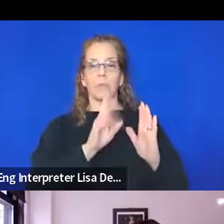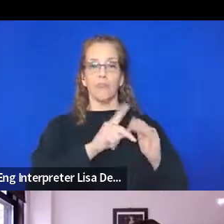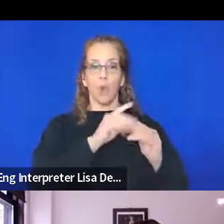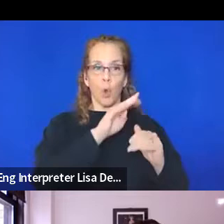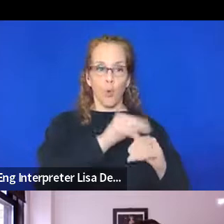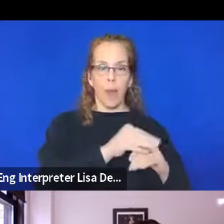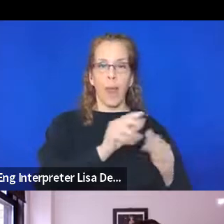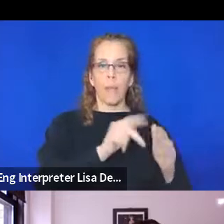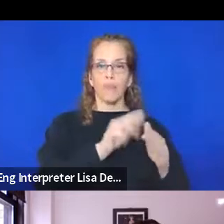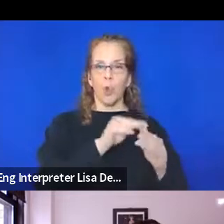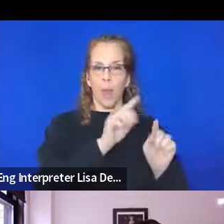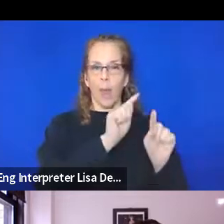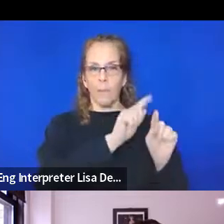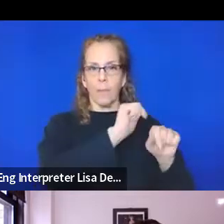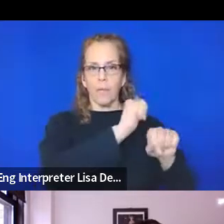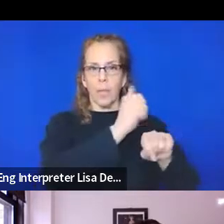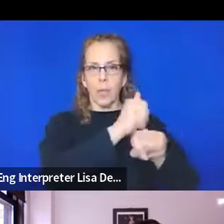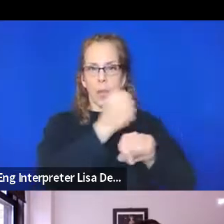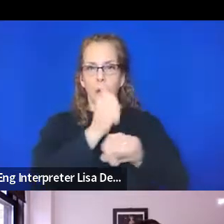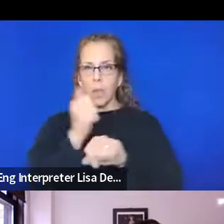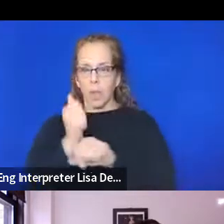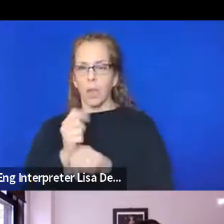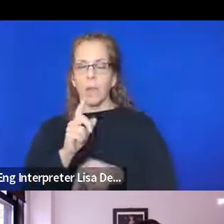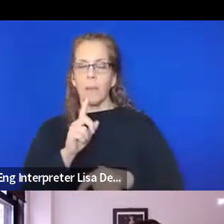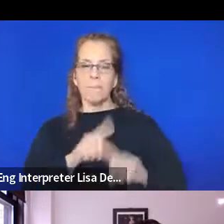those programs, and sort of missing